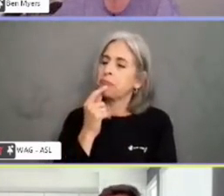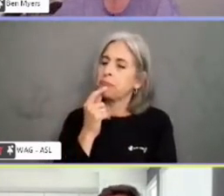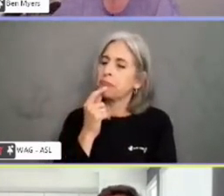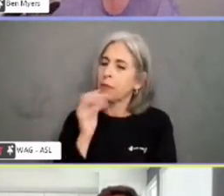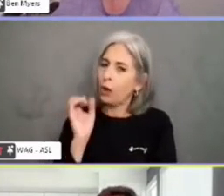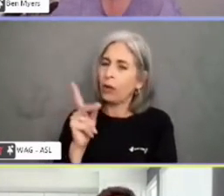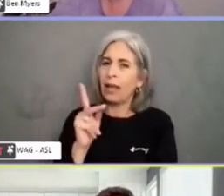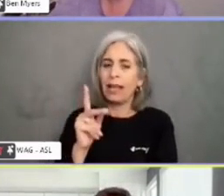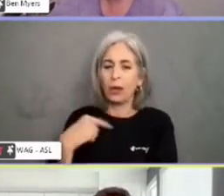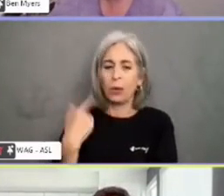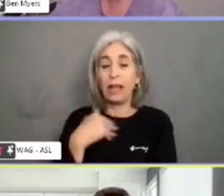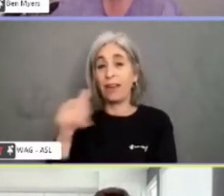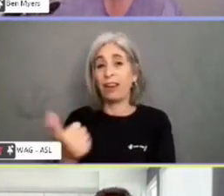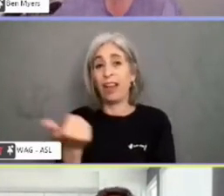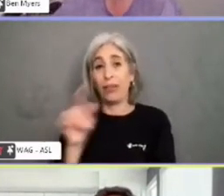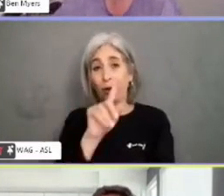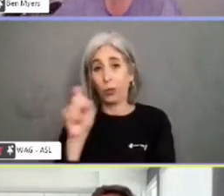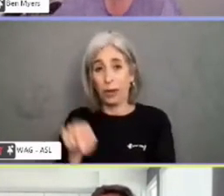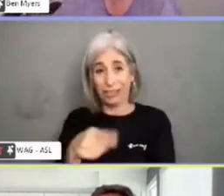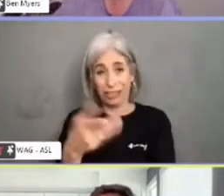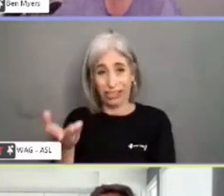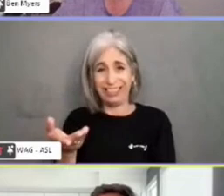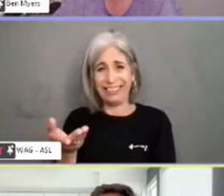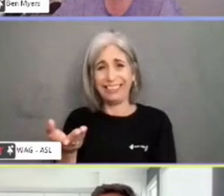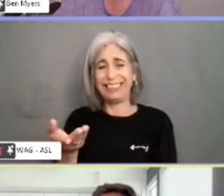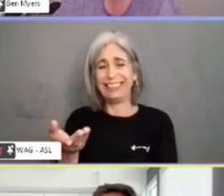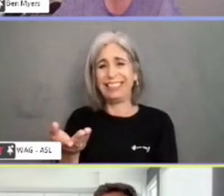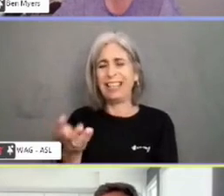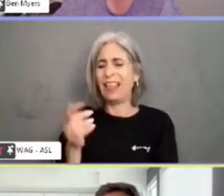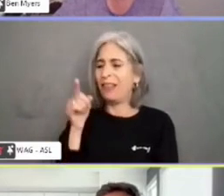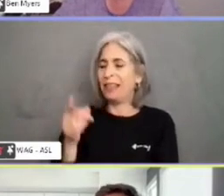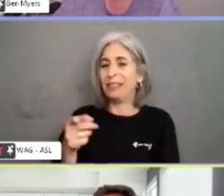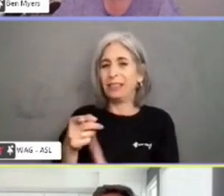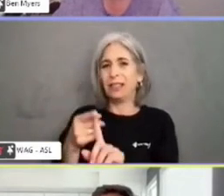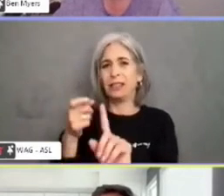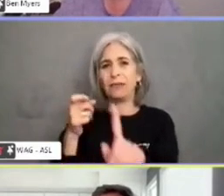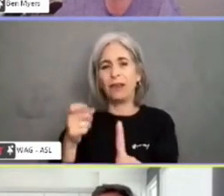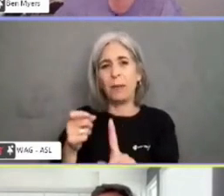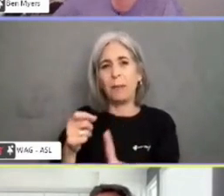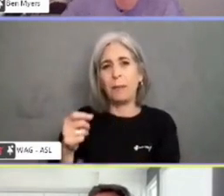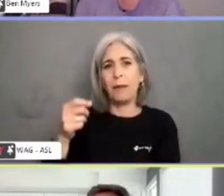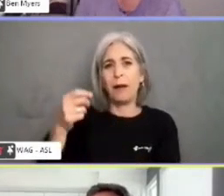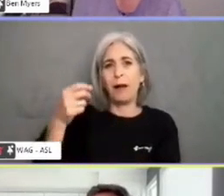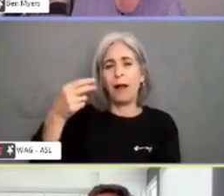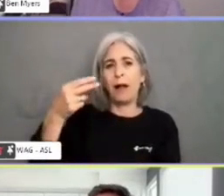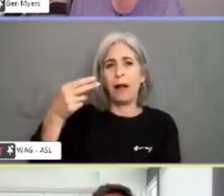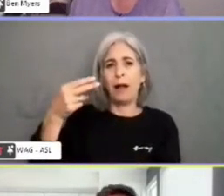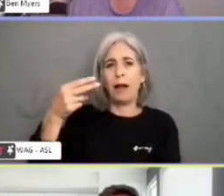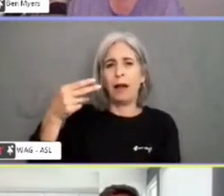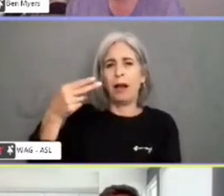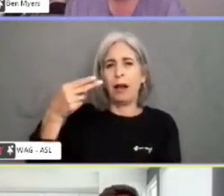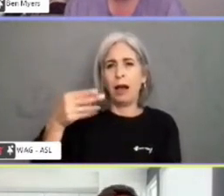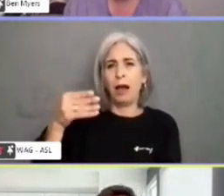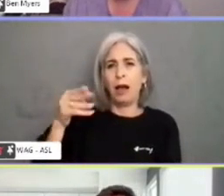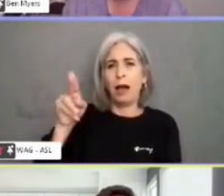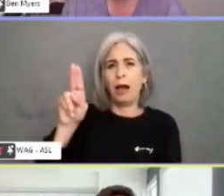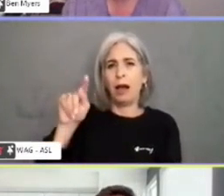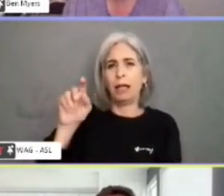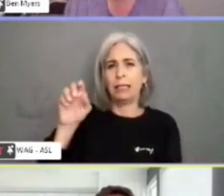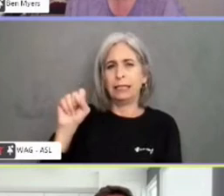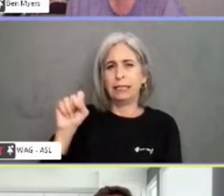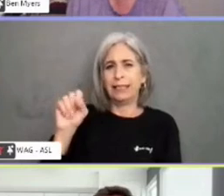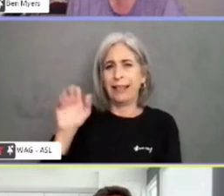right, we got another question here. This one's from Hans. Hans says, nice example with the